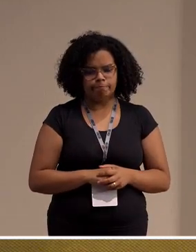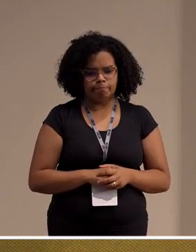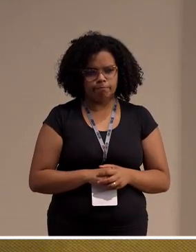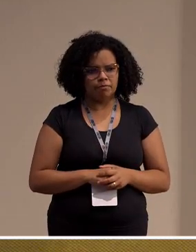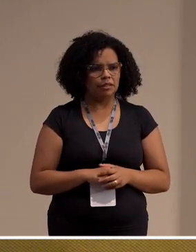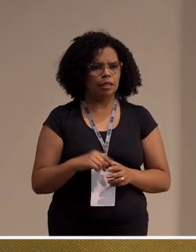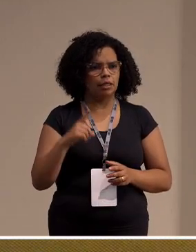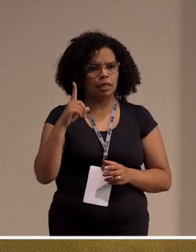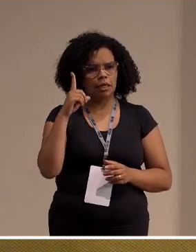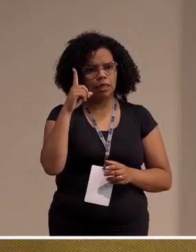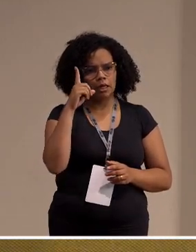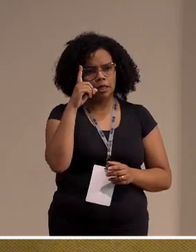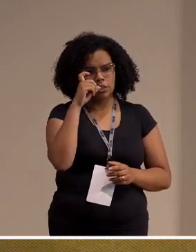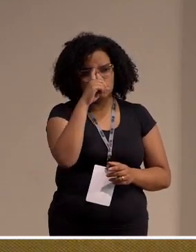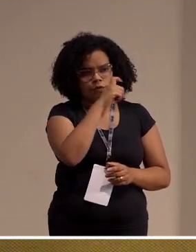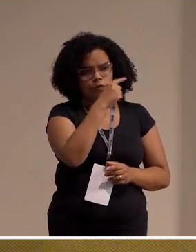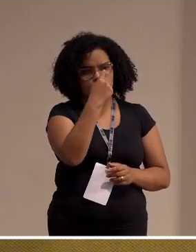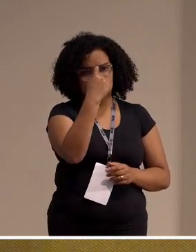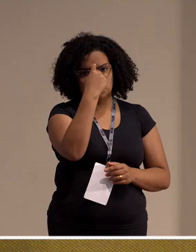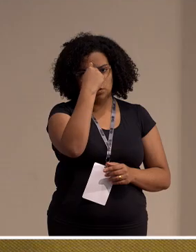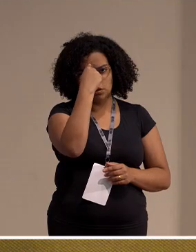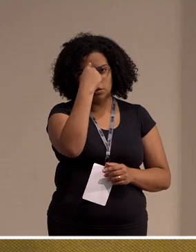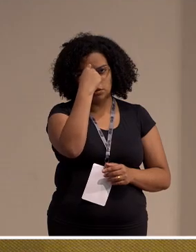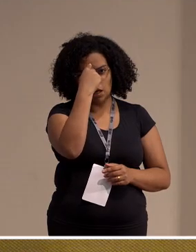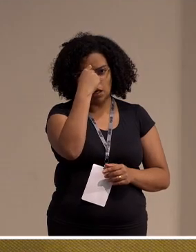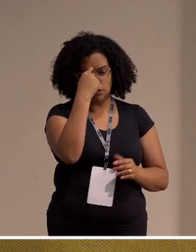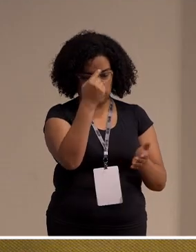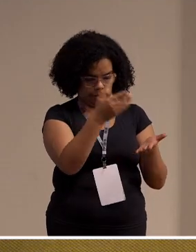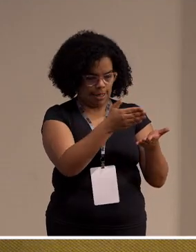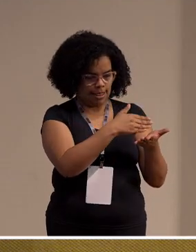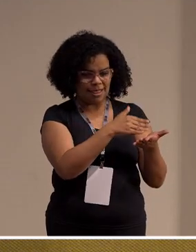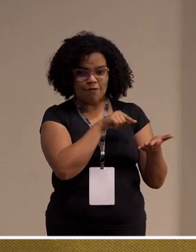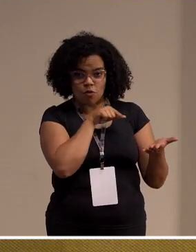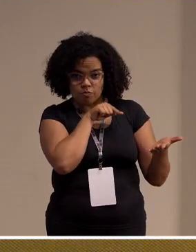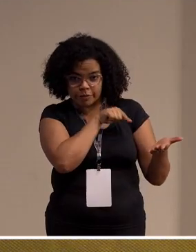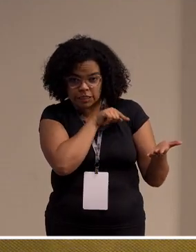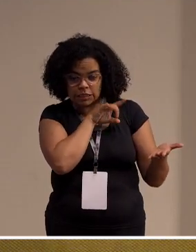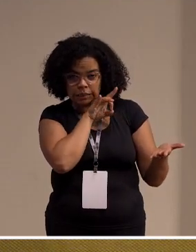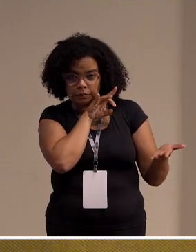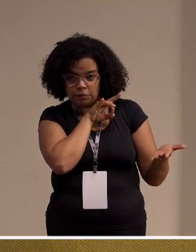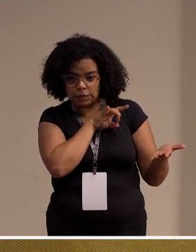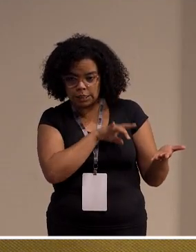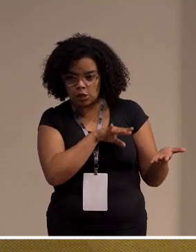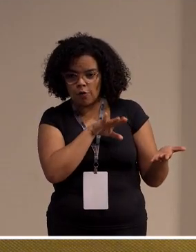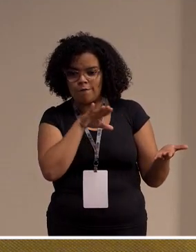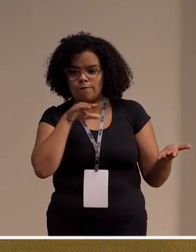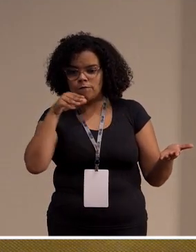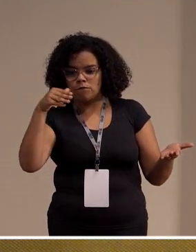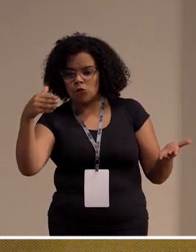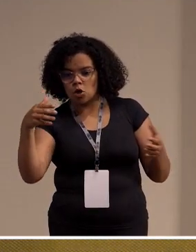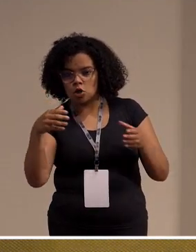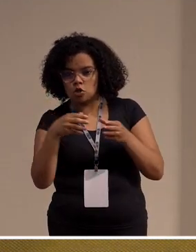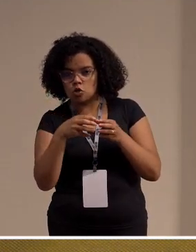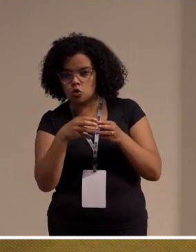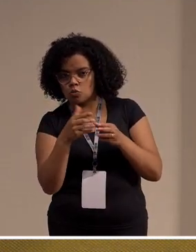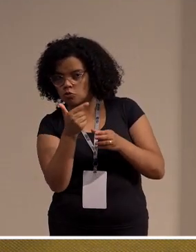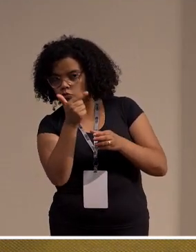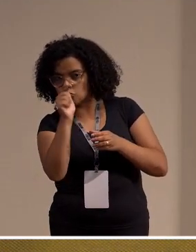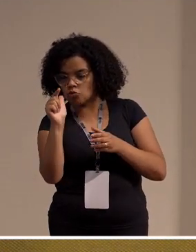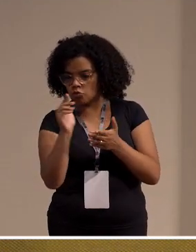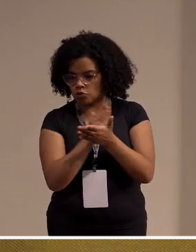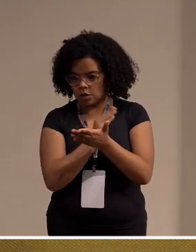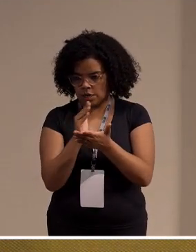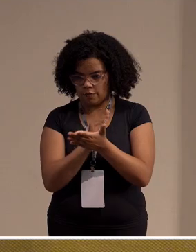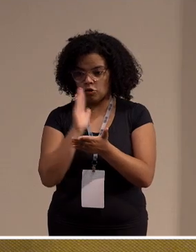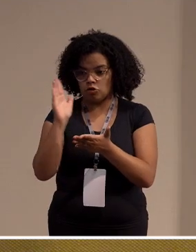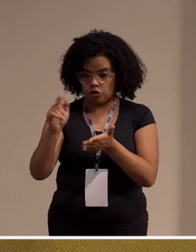book outside of the other books that I'm writing or have written. It's all part of this larger project, right?